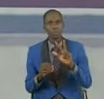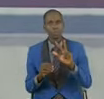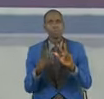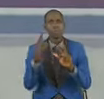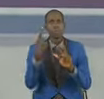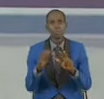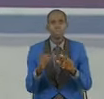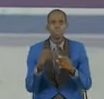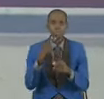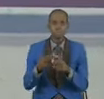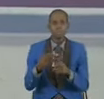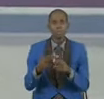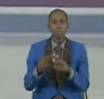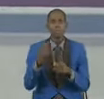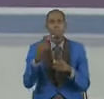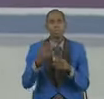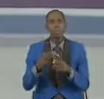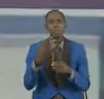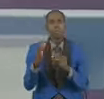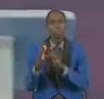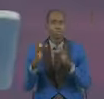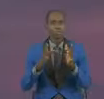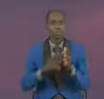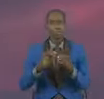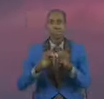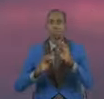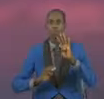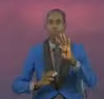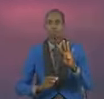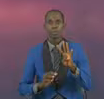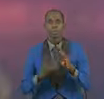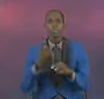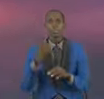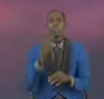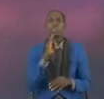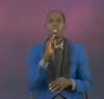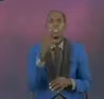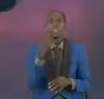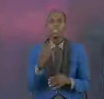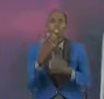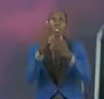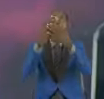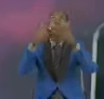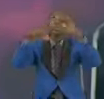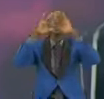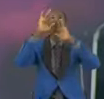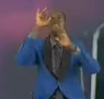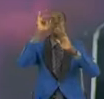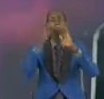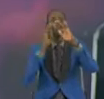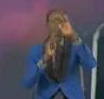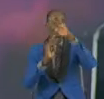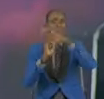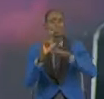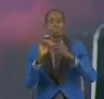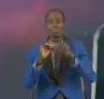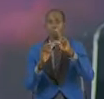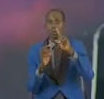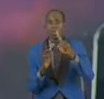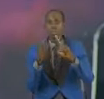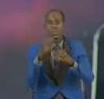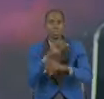the name of Jesus. Number four is the heavenly vision. Number one is the authority of